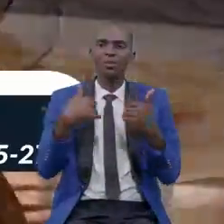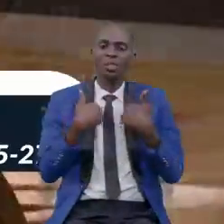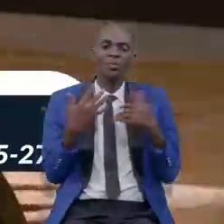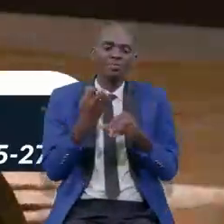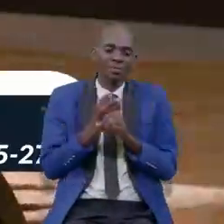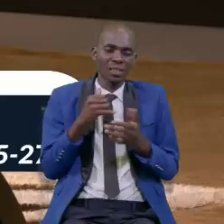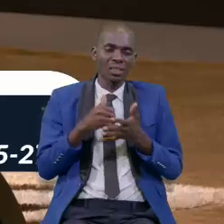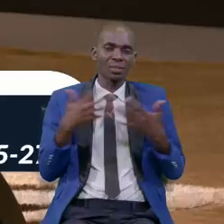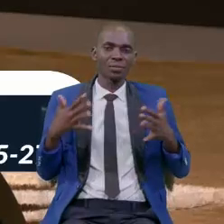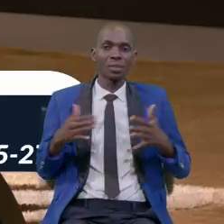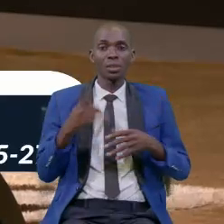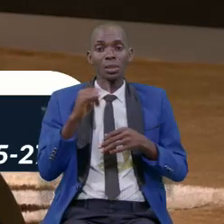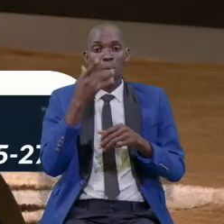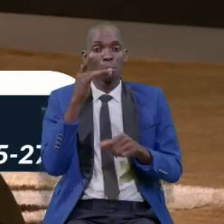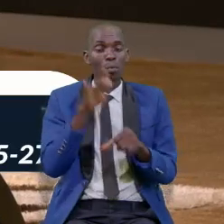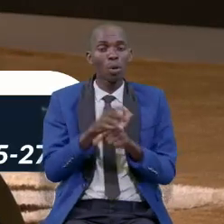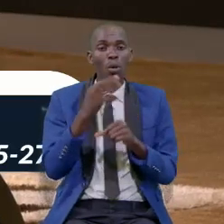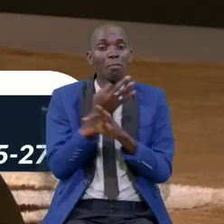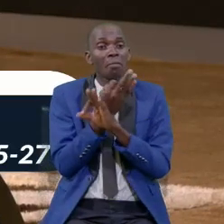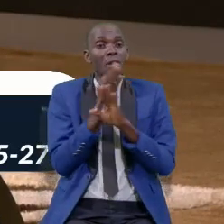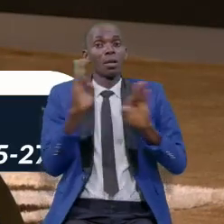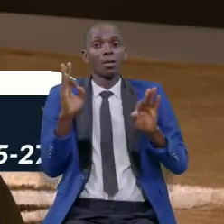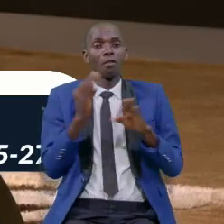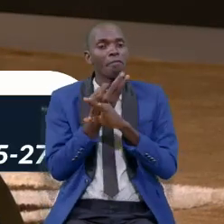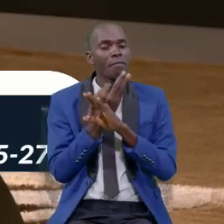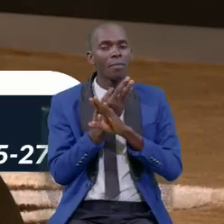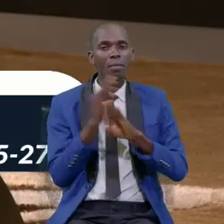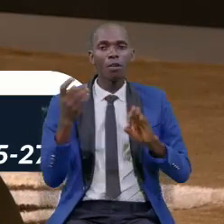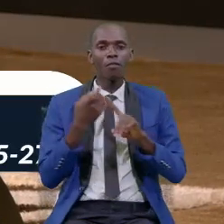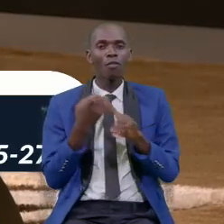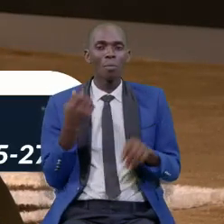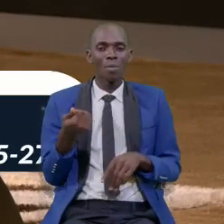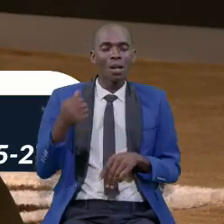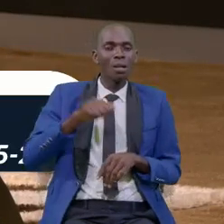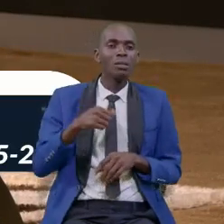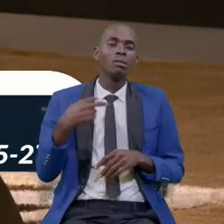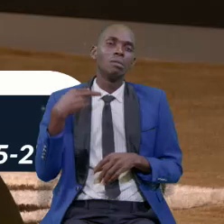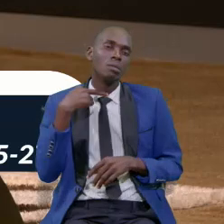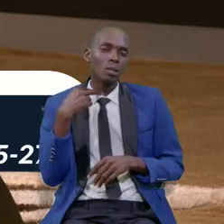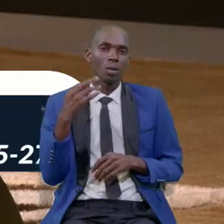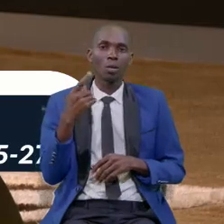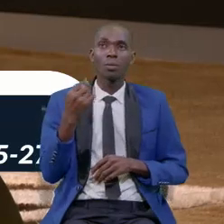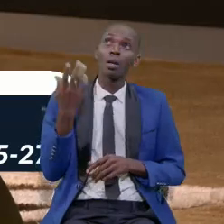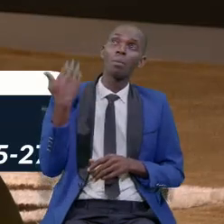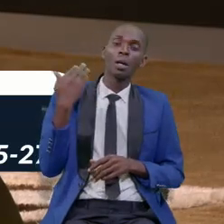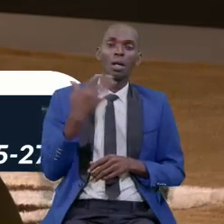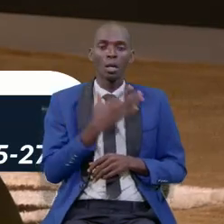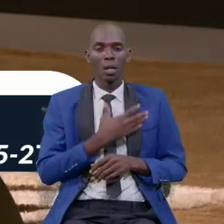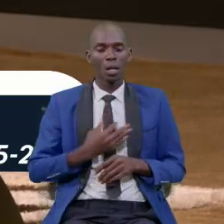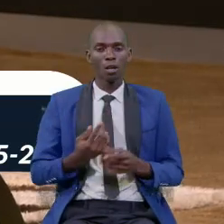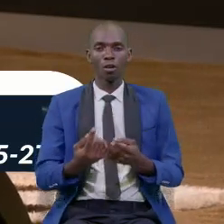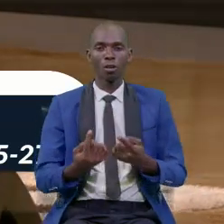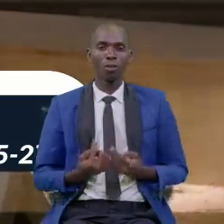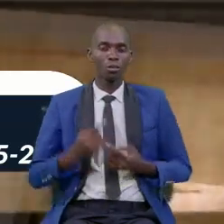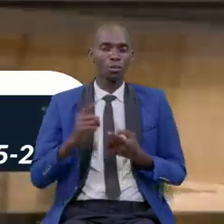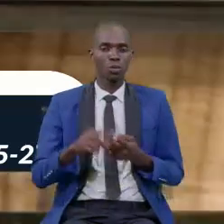promise. The promise of freedom, freedom from every yoke of the past, and coming